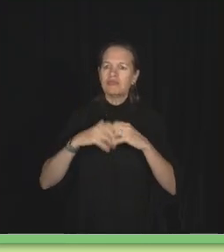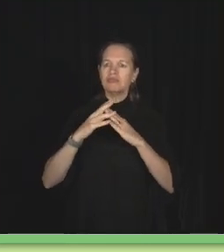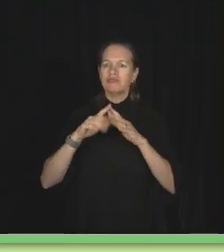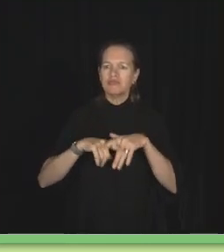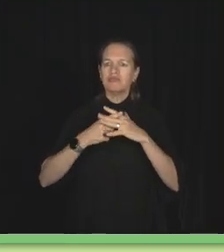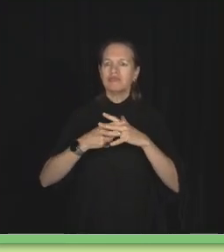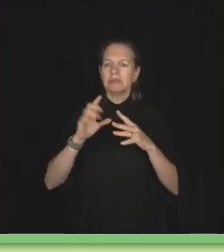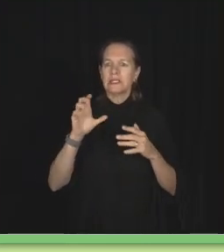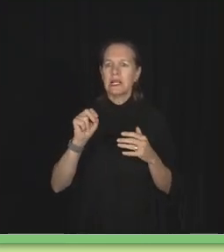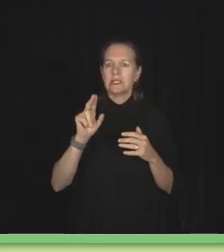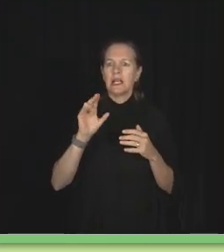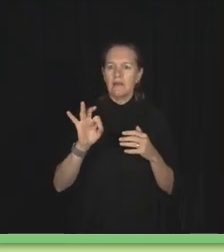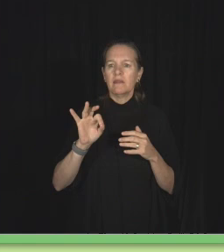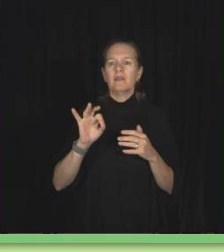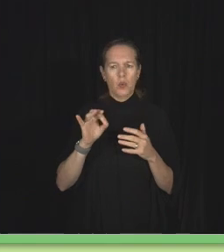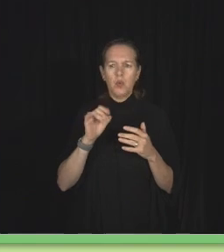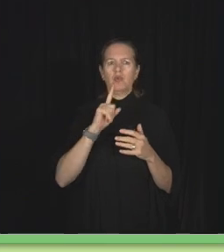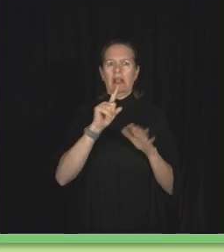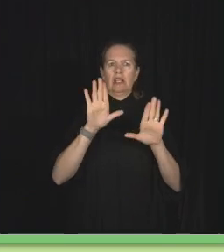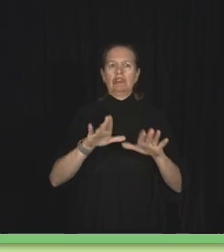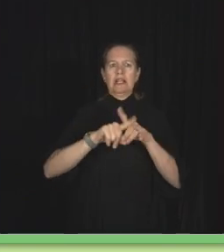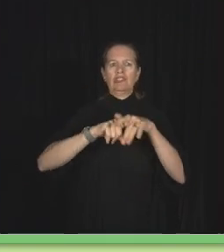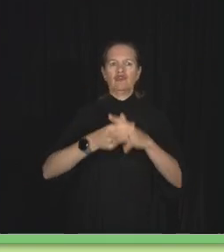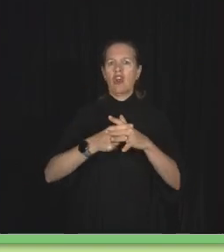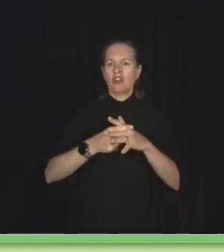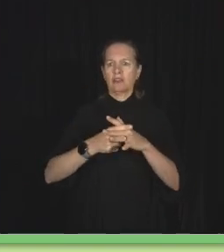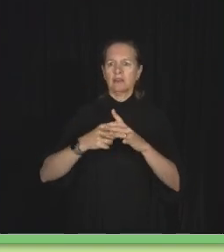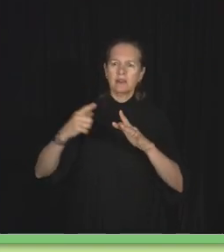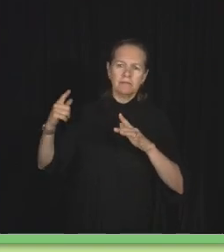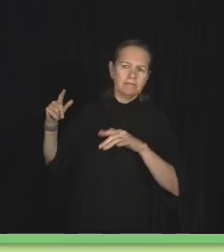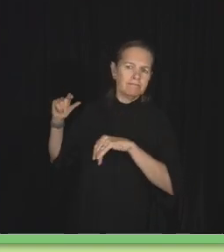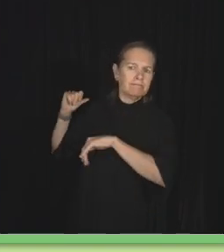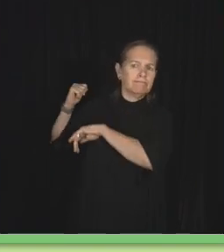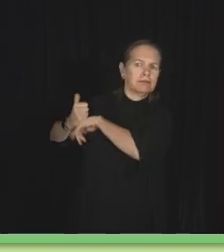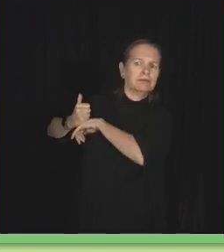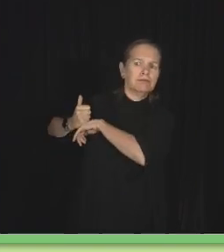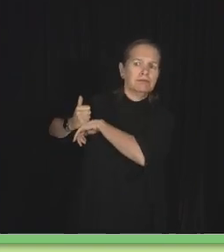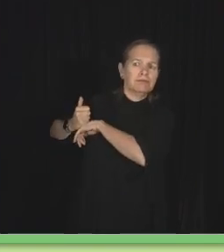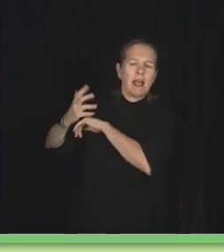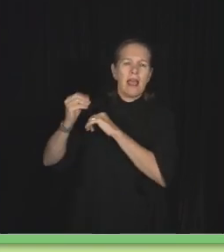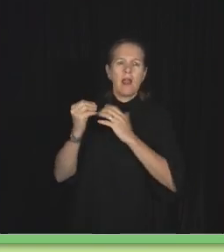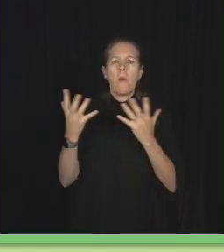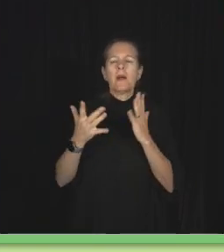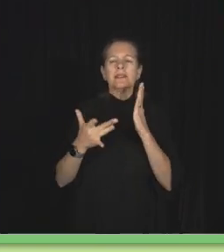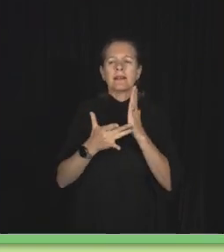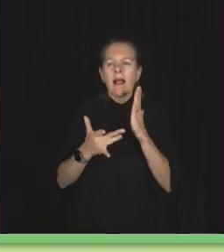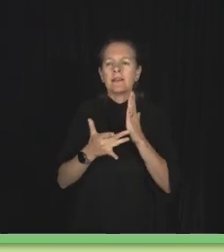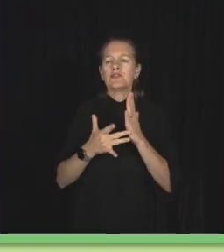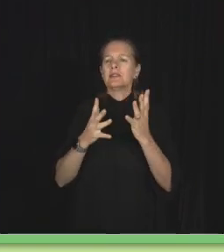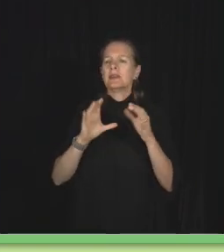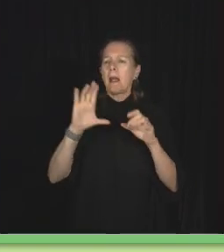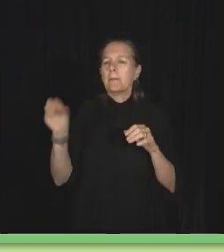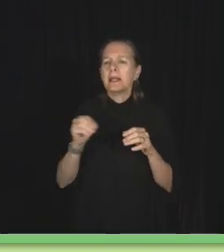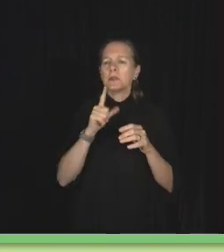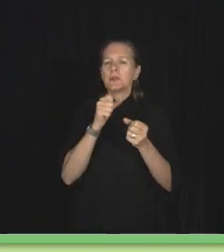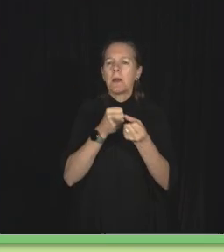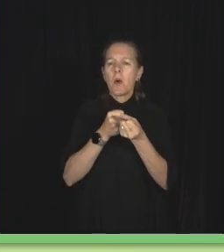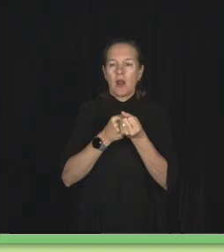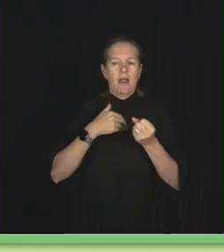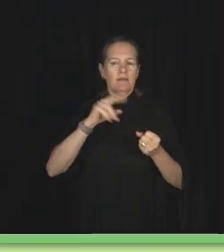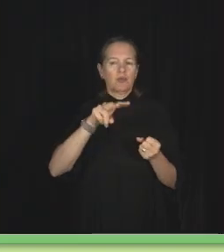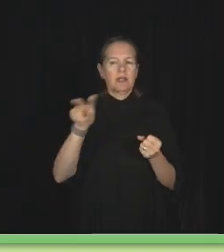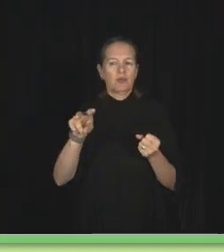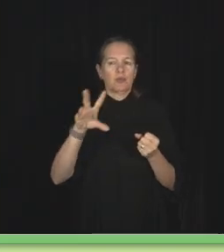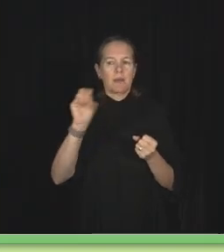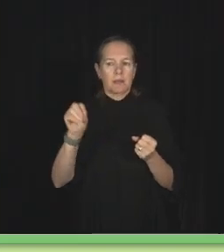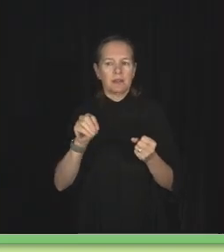CNCF, it had a pretty great start in terms of the technology and the companies that were supporting it. There were 22 organizations